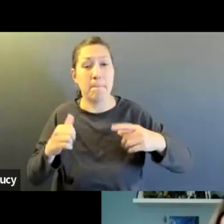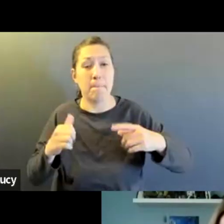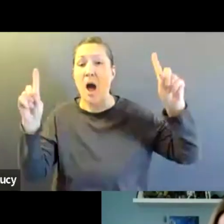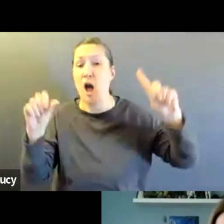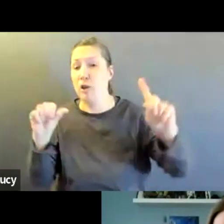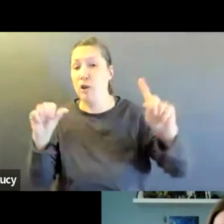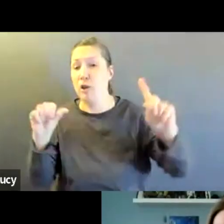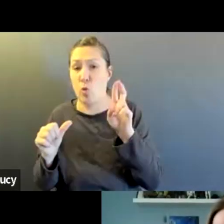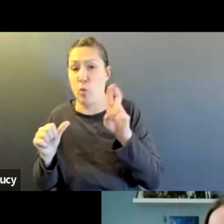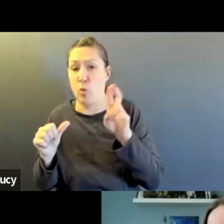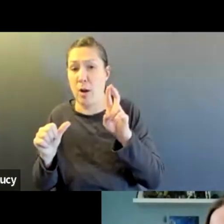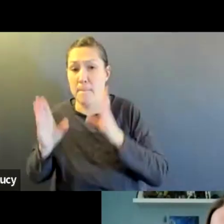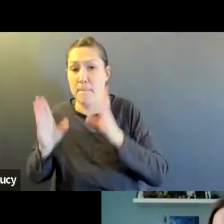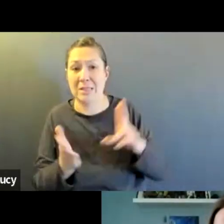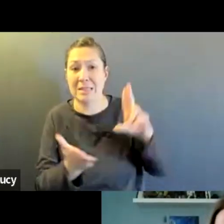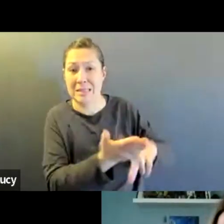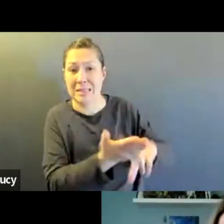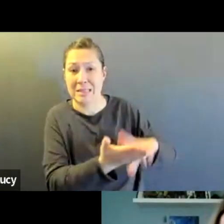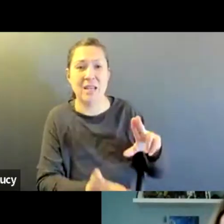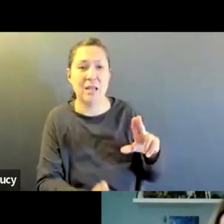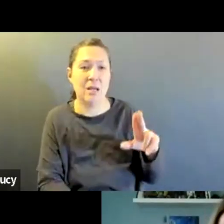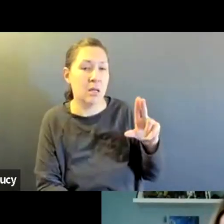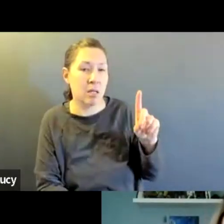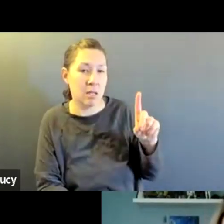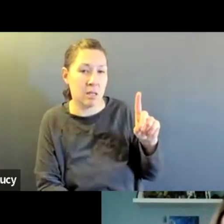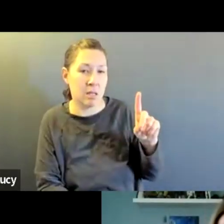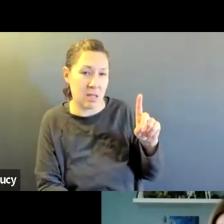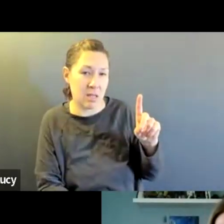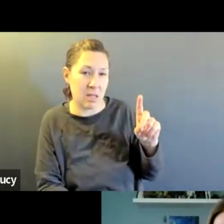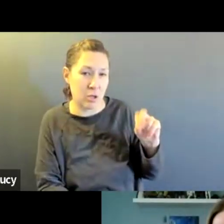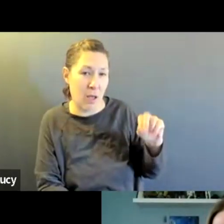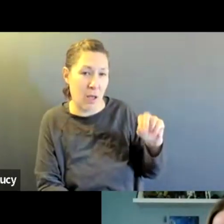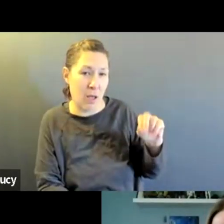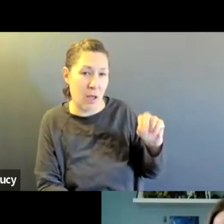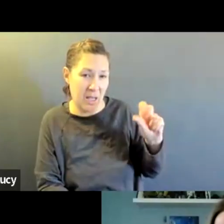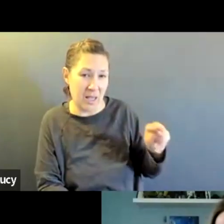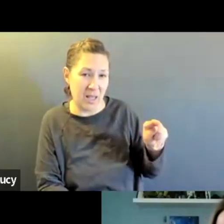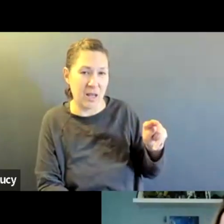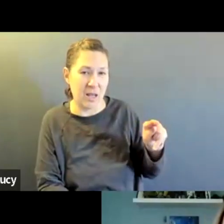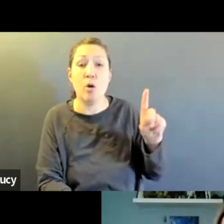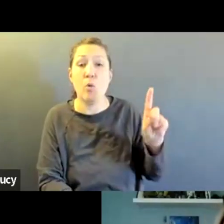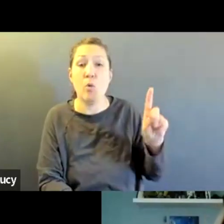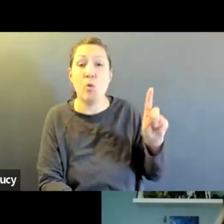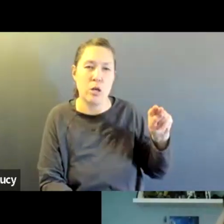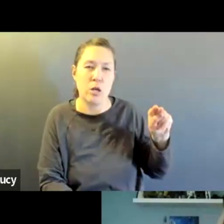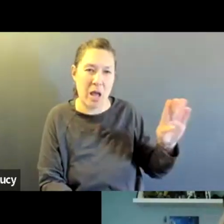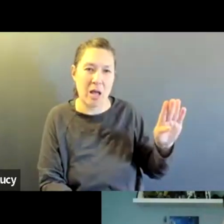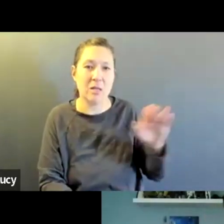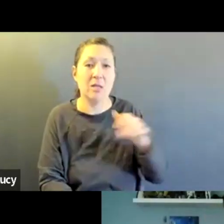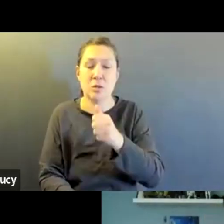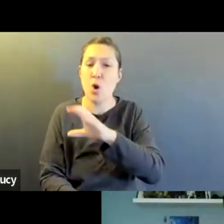this Congress. Congressman Don Bacon from Nebraska co-sponsored the bill this year. So I thought that was a